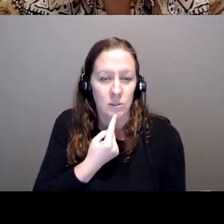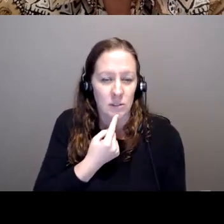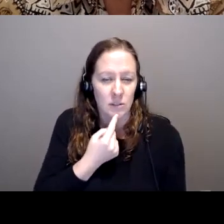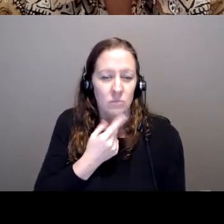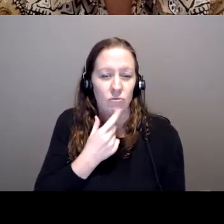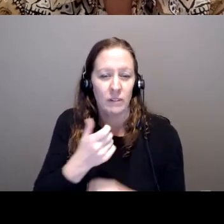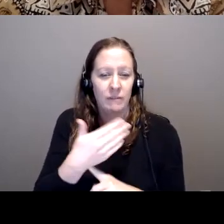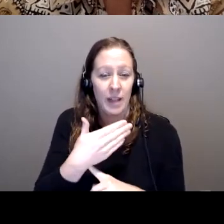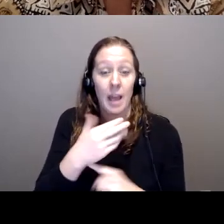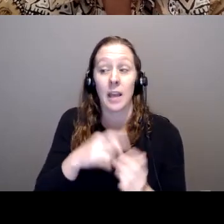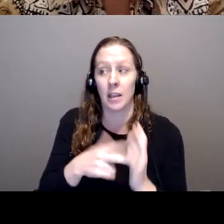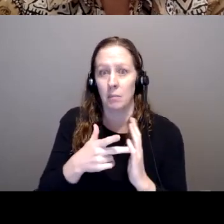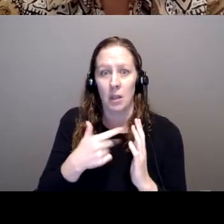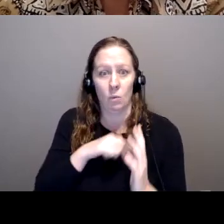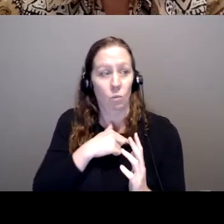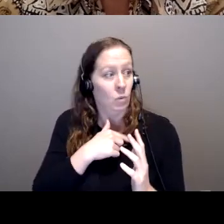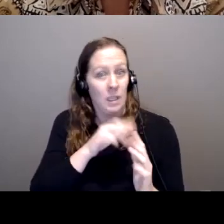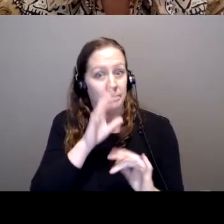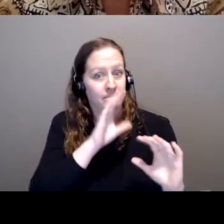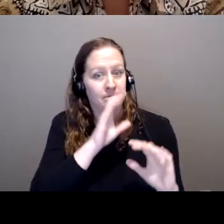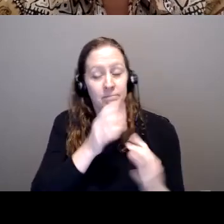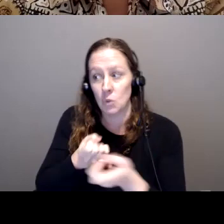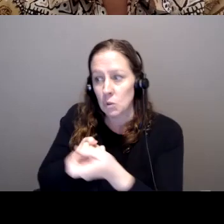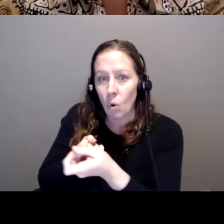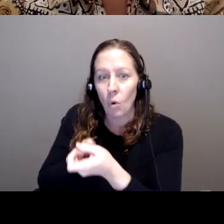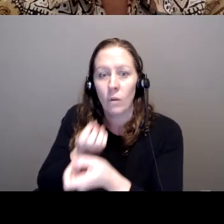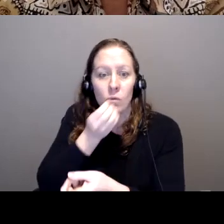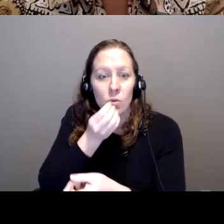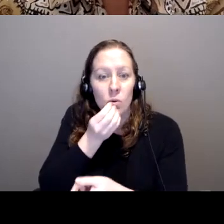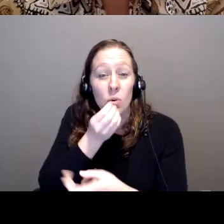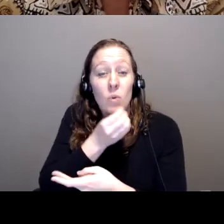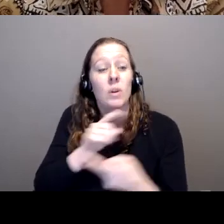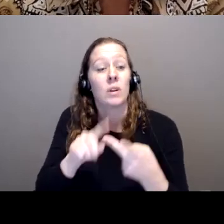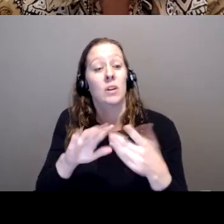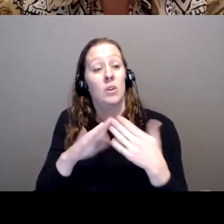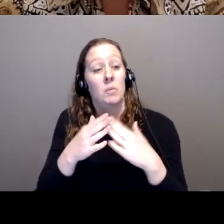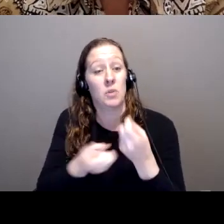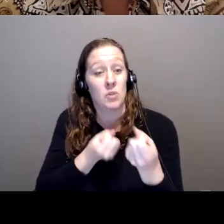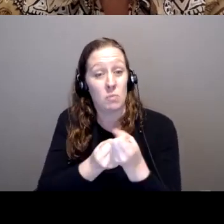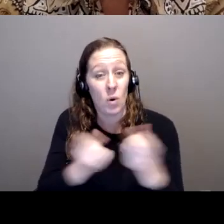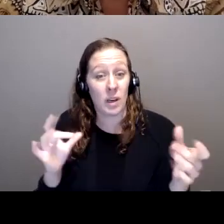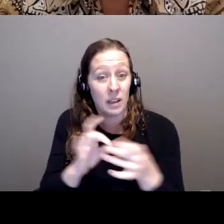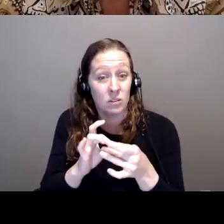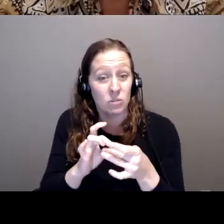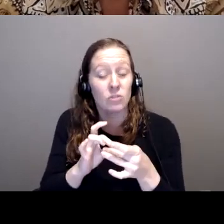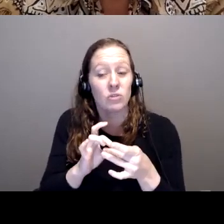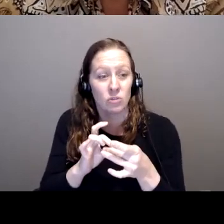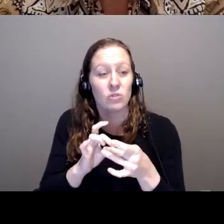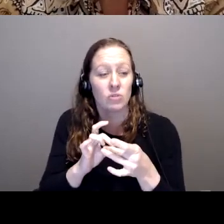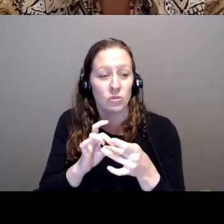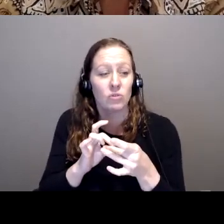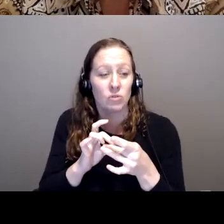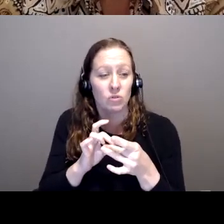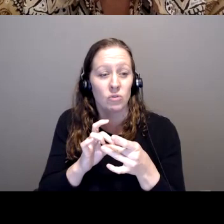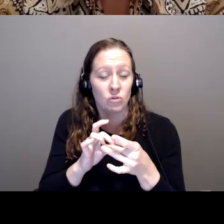want to get them support in terms of groceries. We can connect with community support connections. And then we could